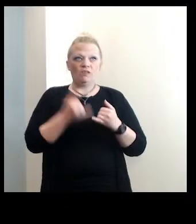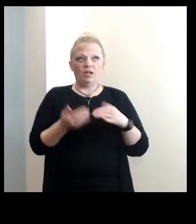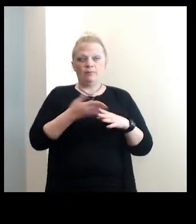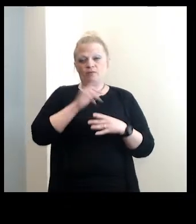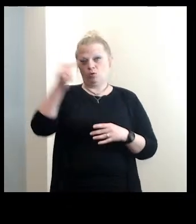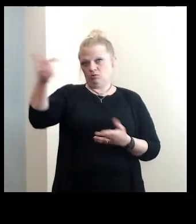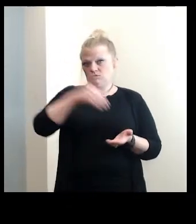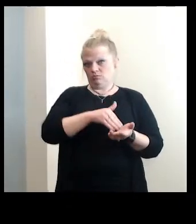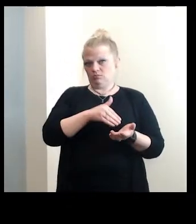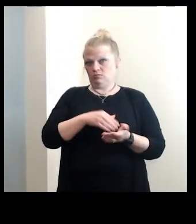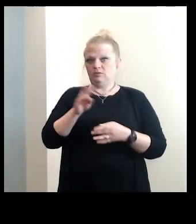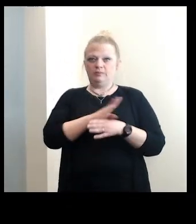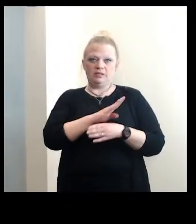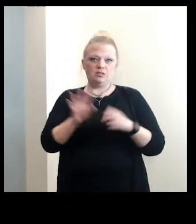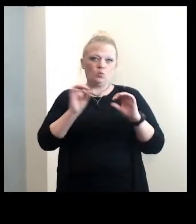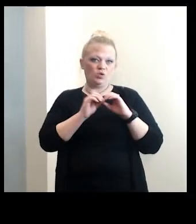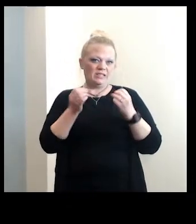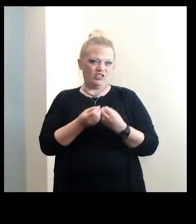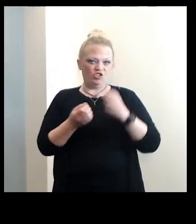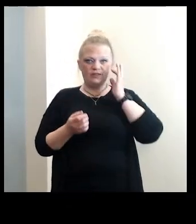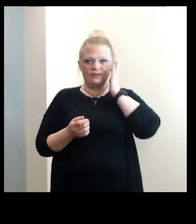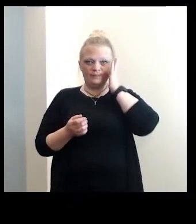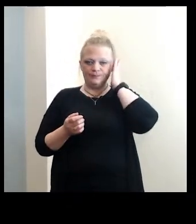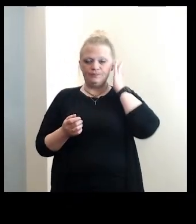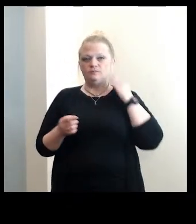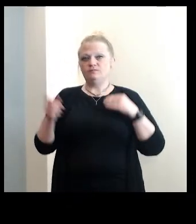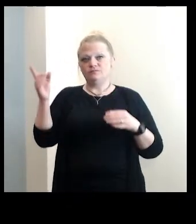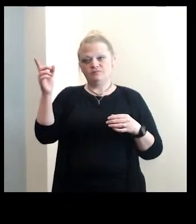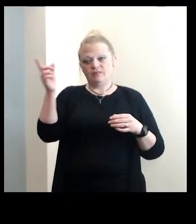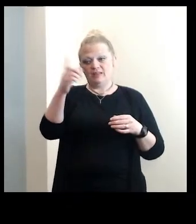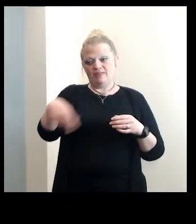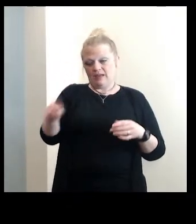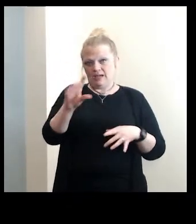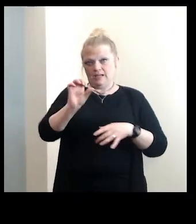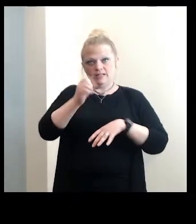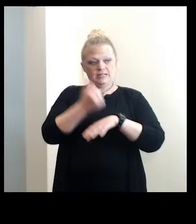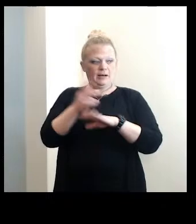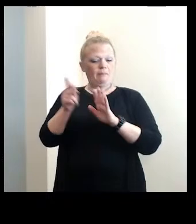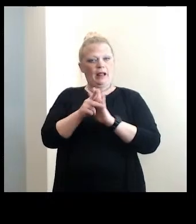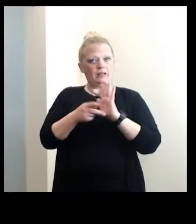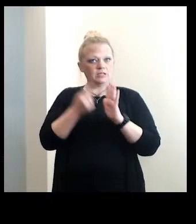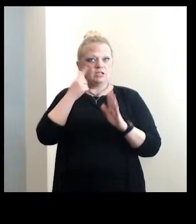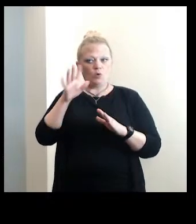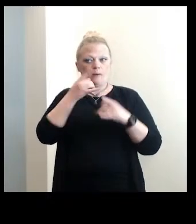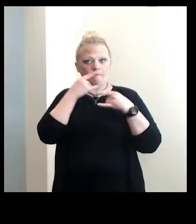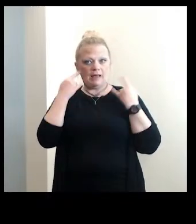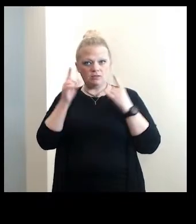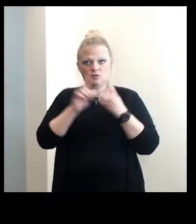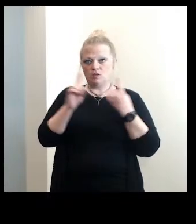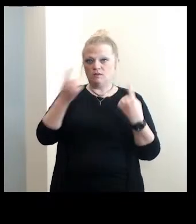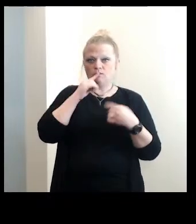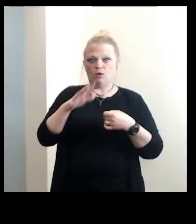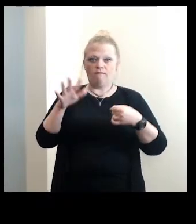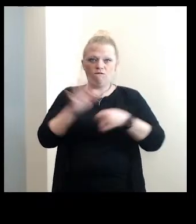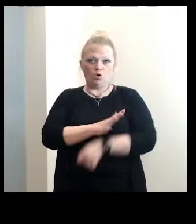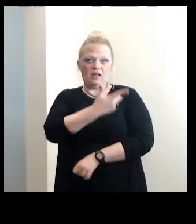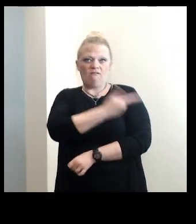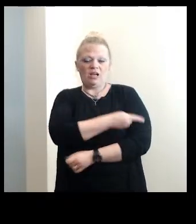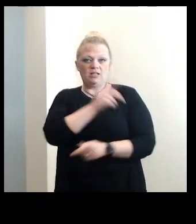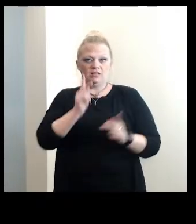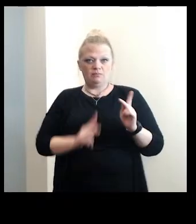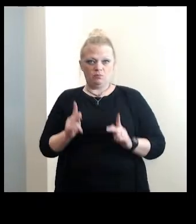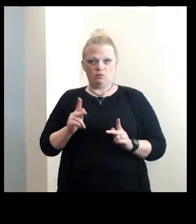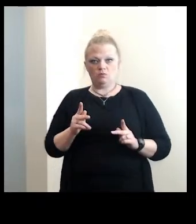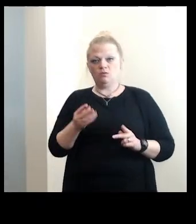to Dr. Burstein, businesses and organizations. They can set policies for masks and social distancing for fully vaccinated people.